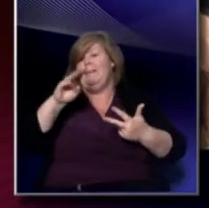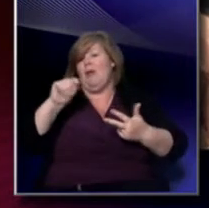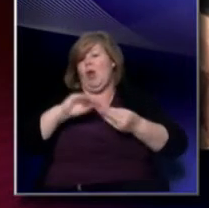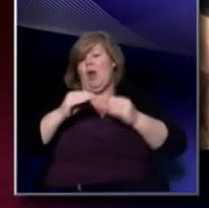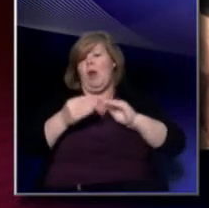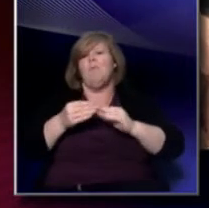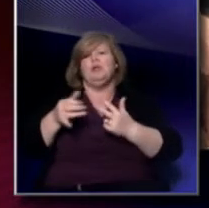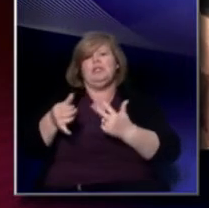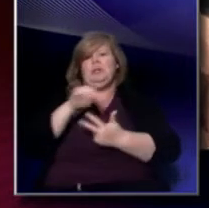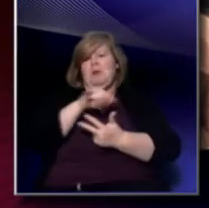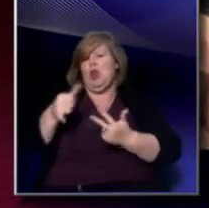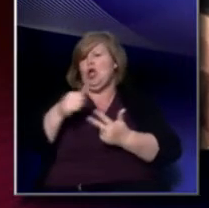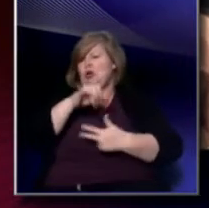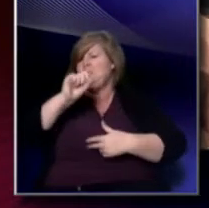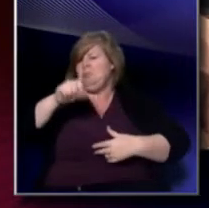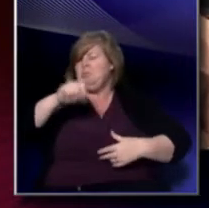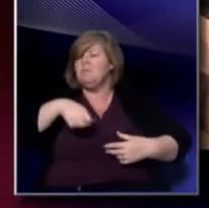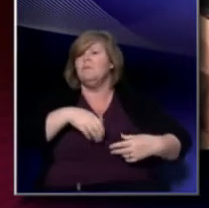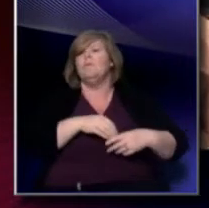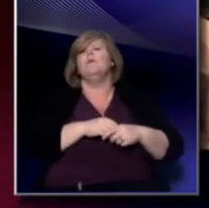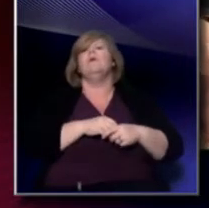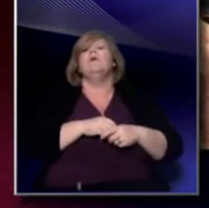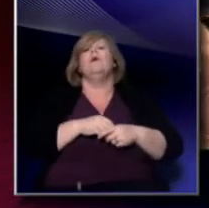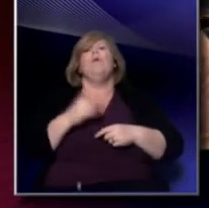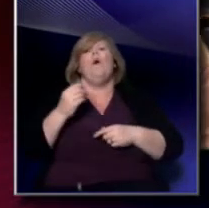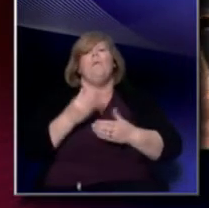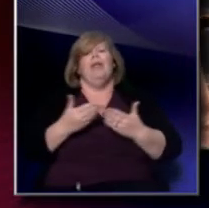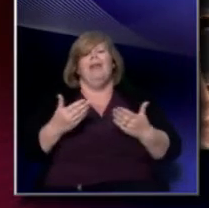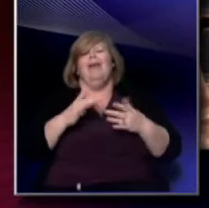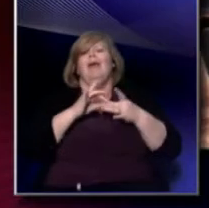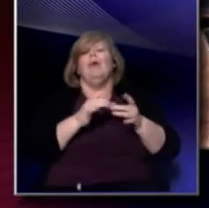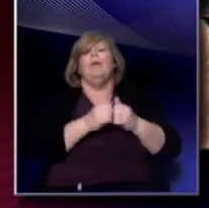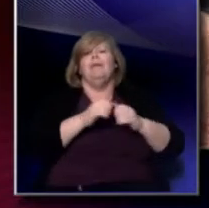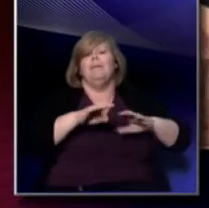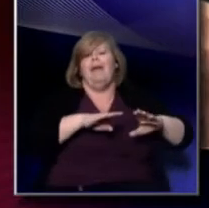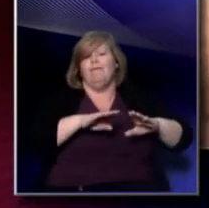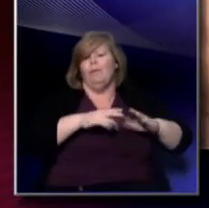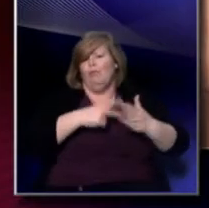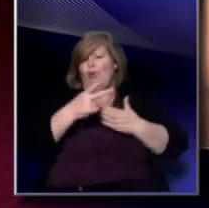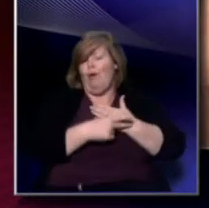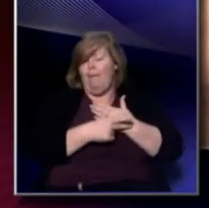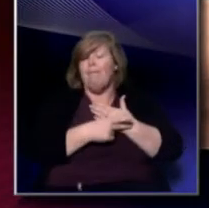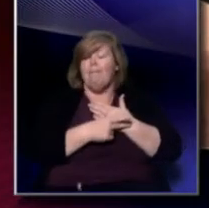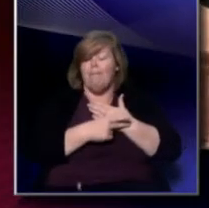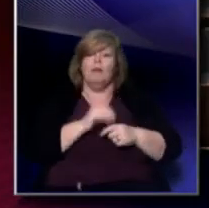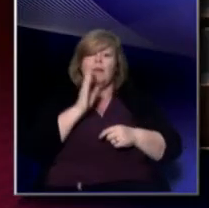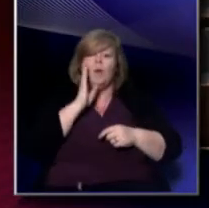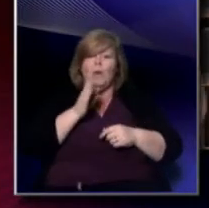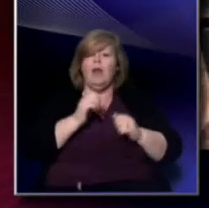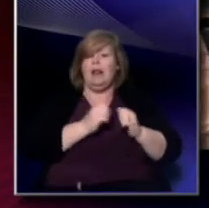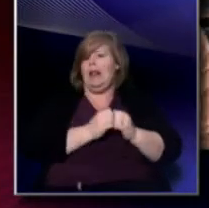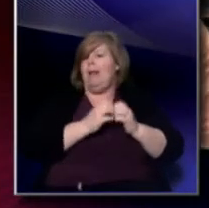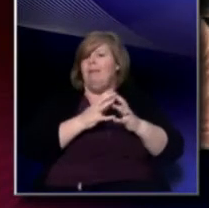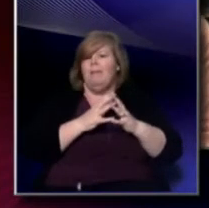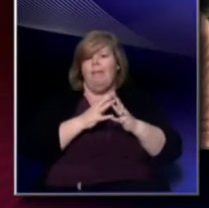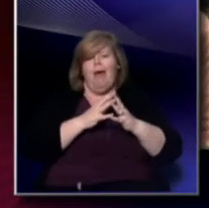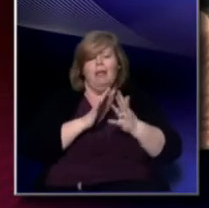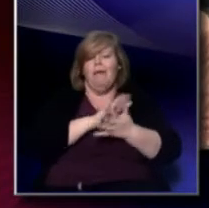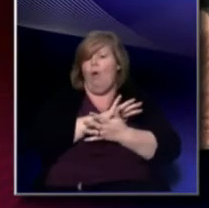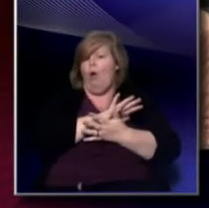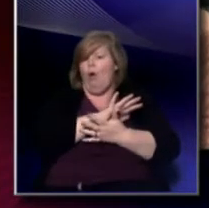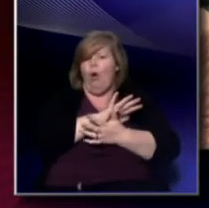the board. And with one other thing, with our behavior program, the behavior program is going to be one of the only extra costs that